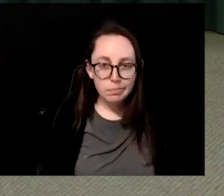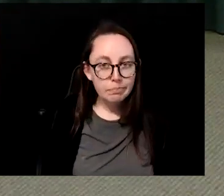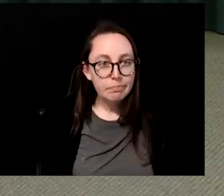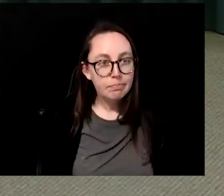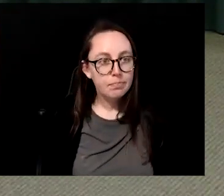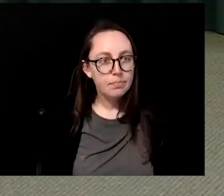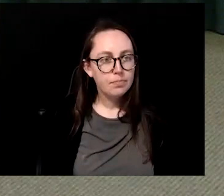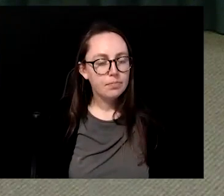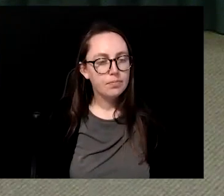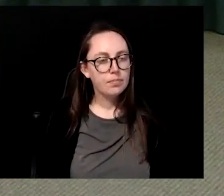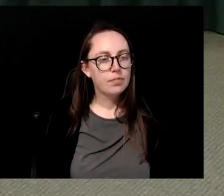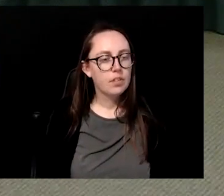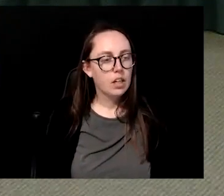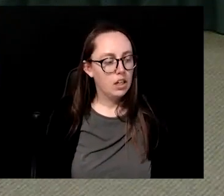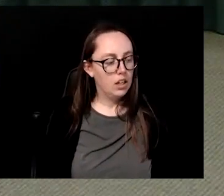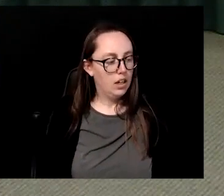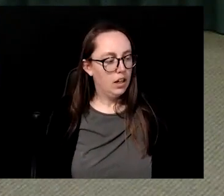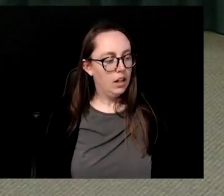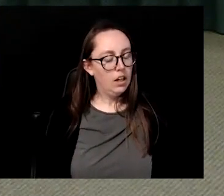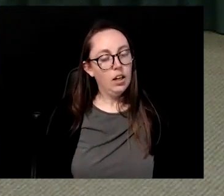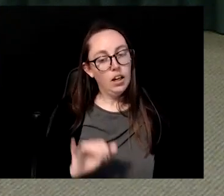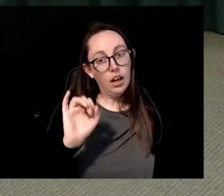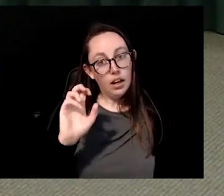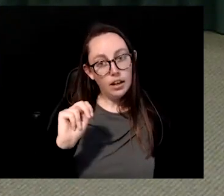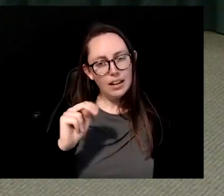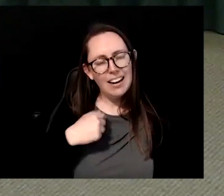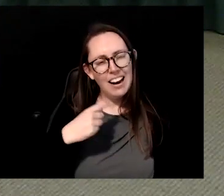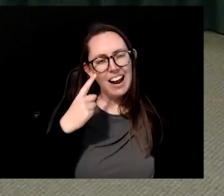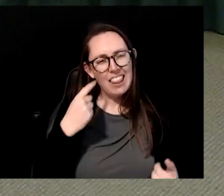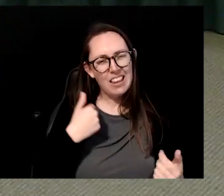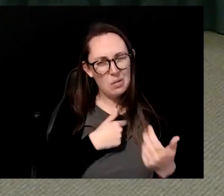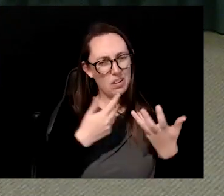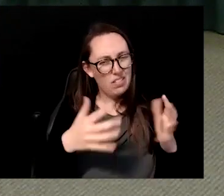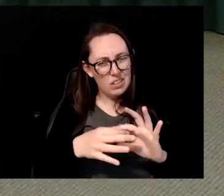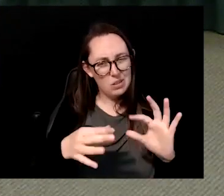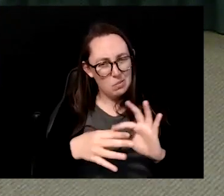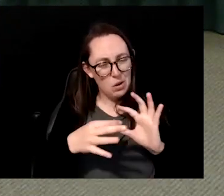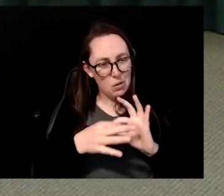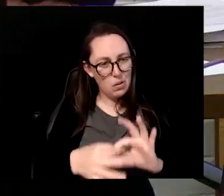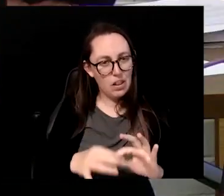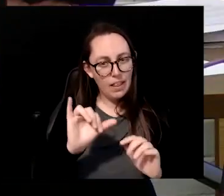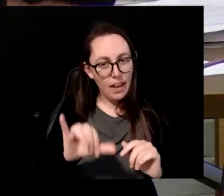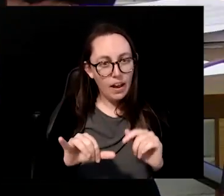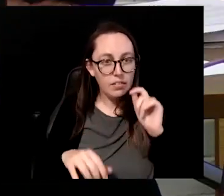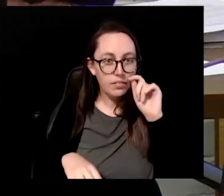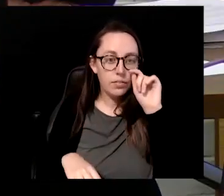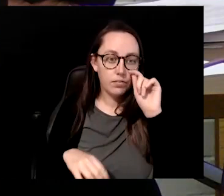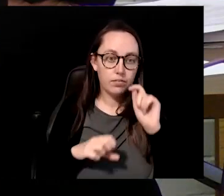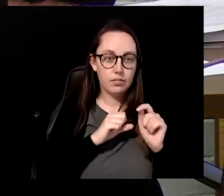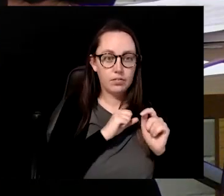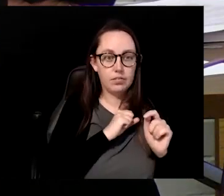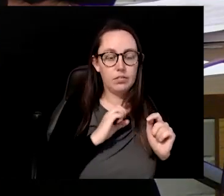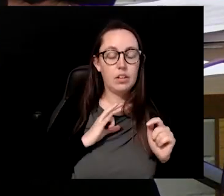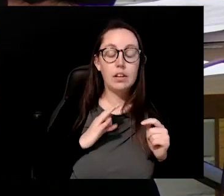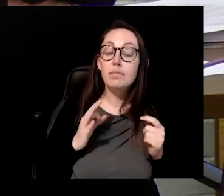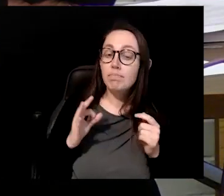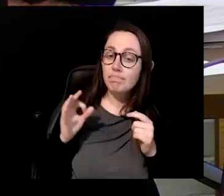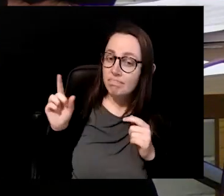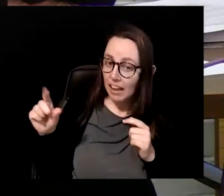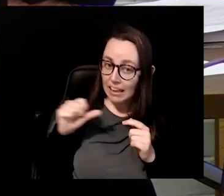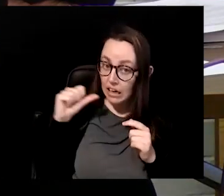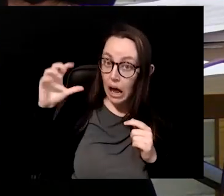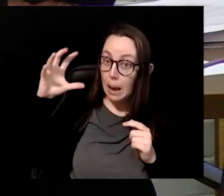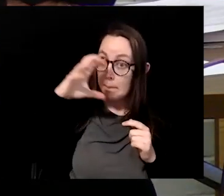I think we kind of spoke to this already but they didn't miss a call but we've sat on scene for 20 to 30 minutes before you can turn in